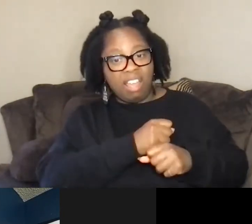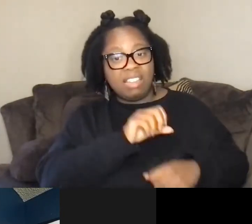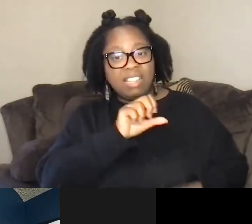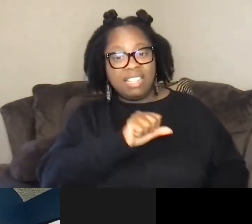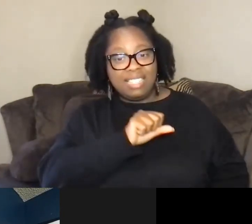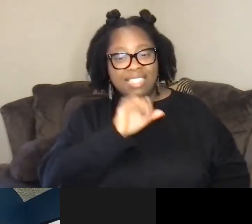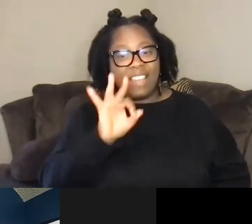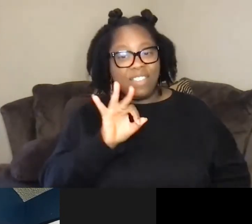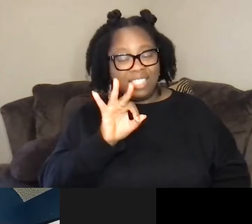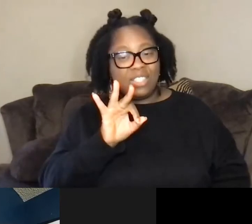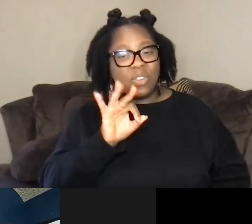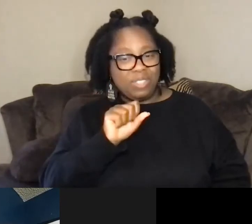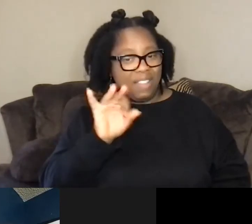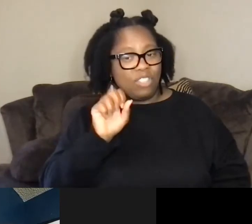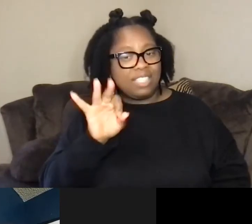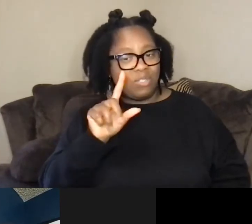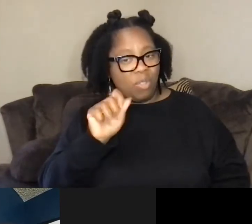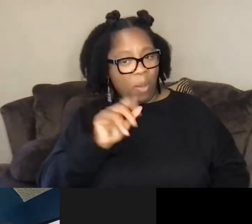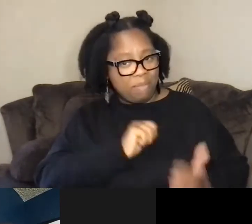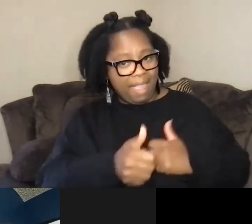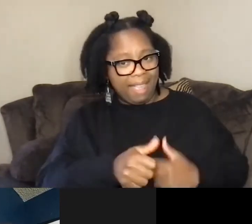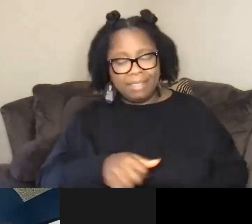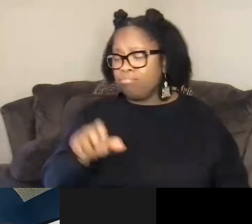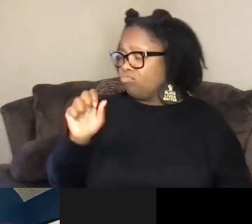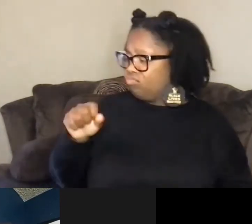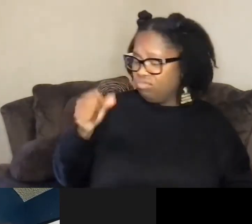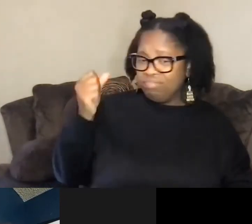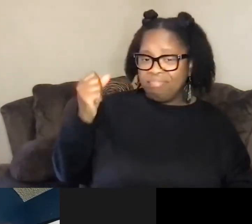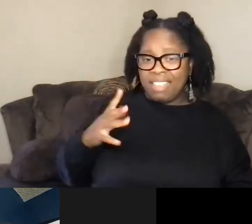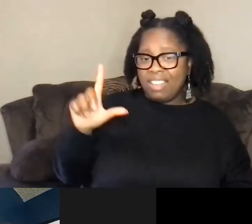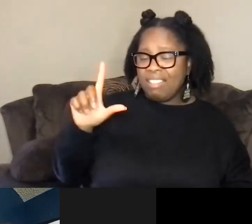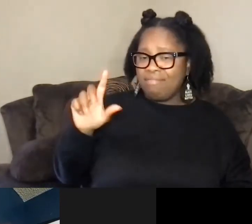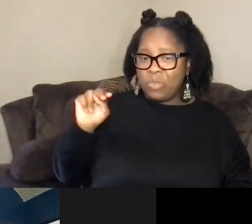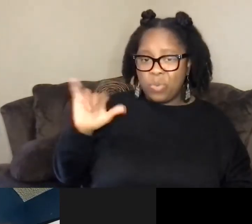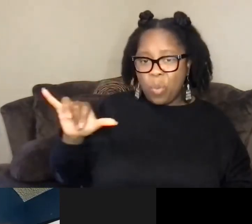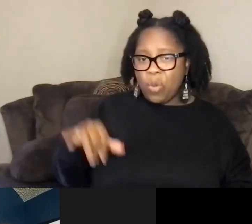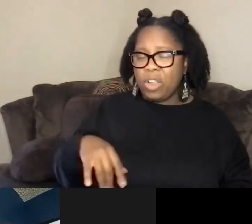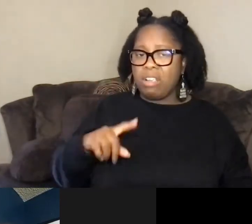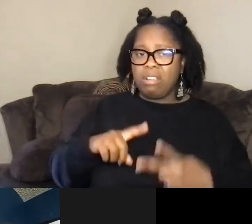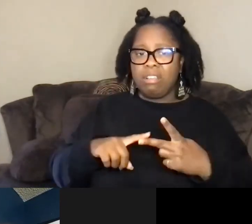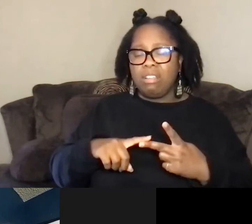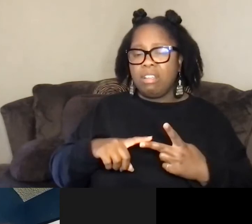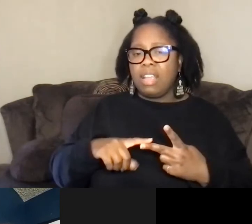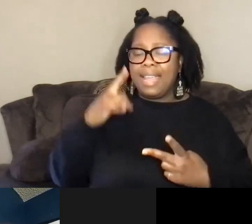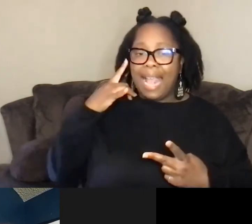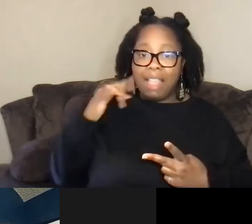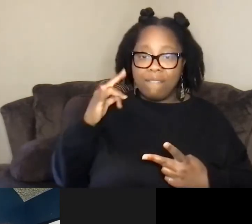law passed. All the different laws, the New York law, seeing California include